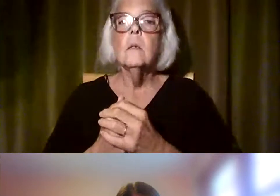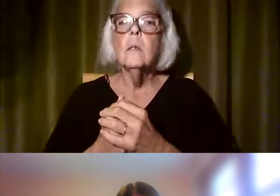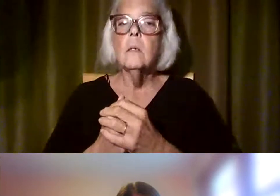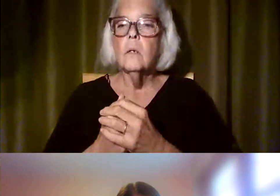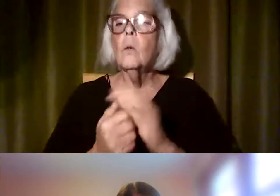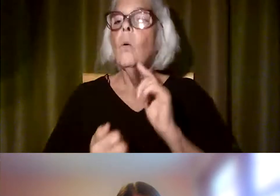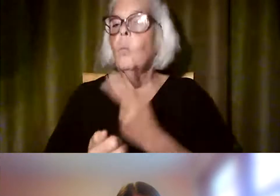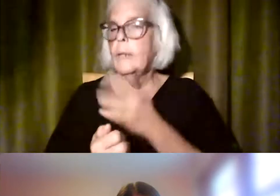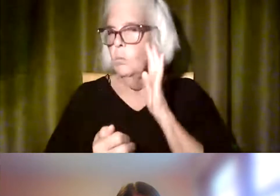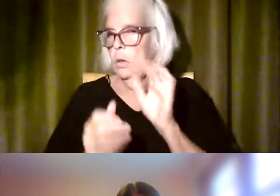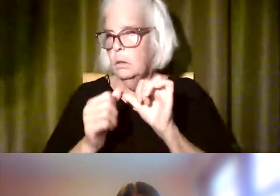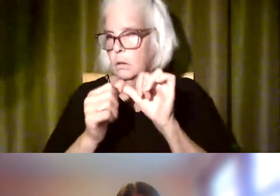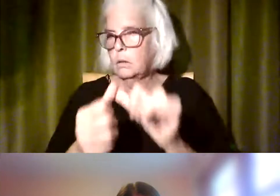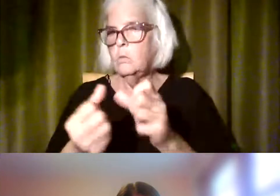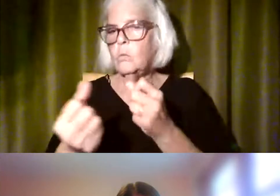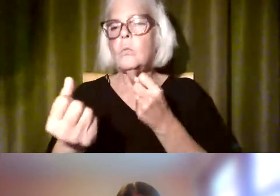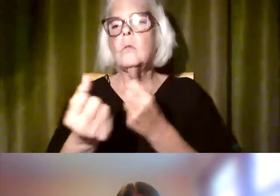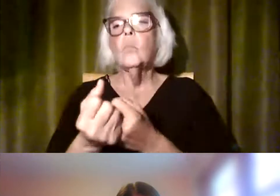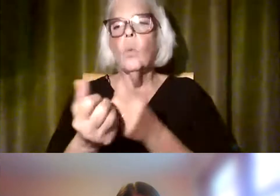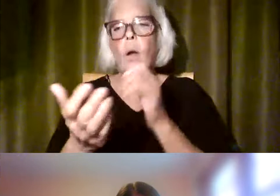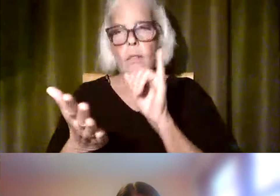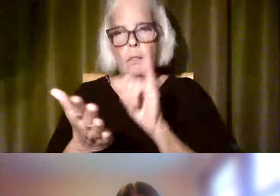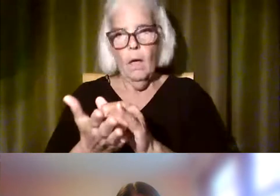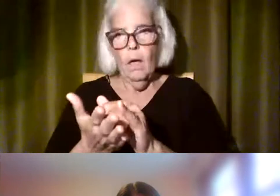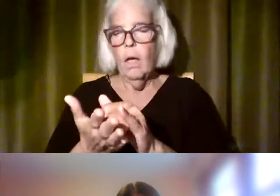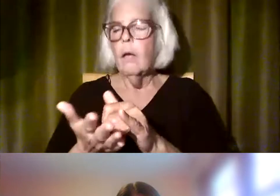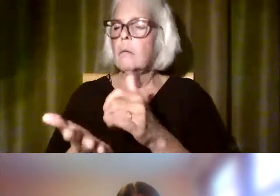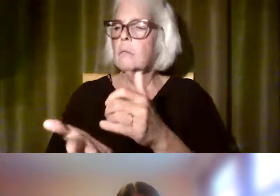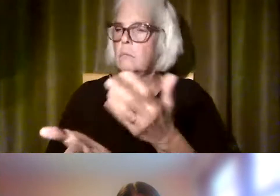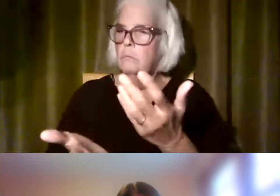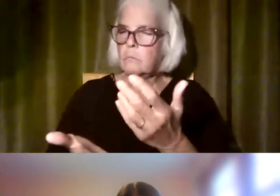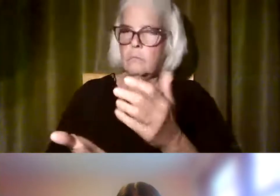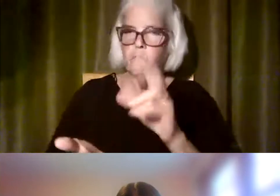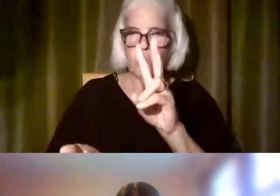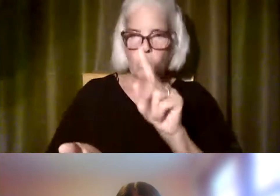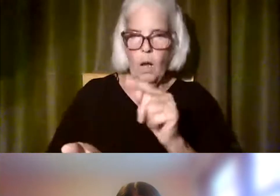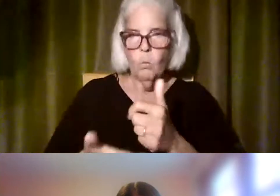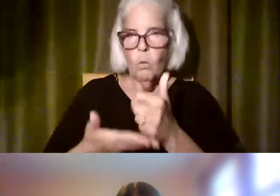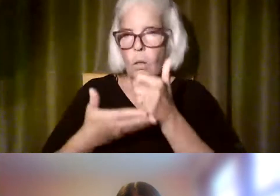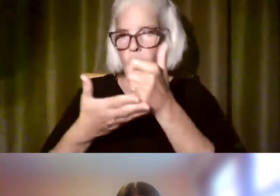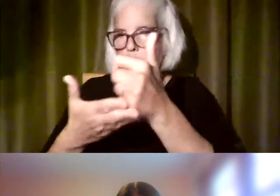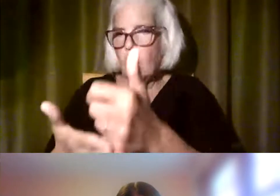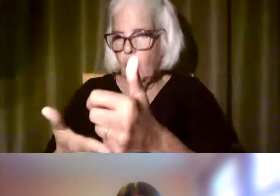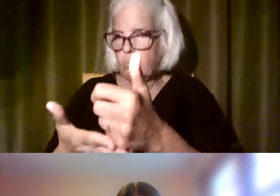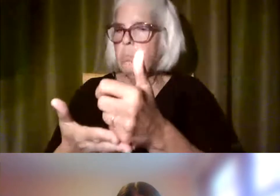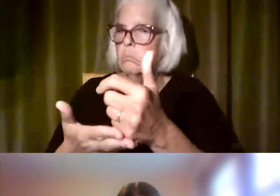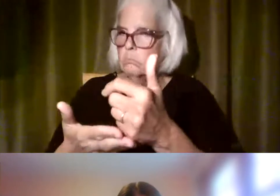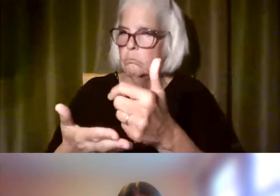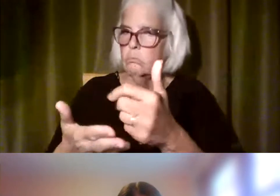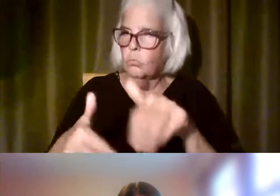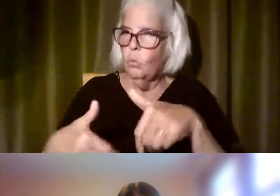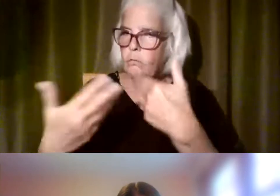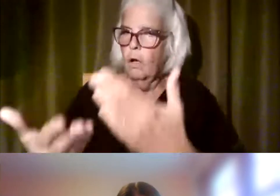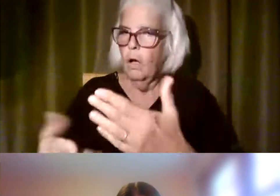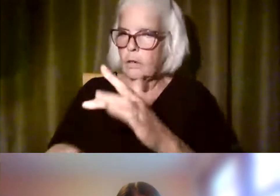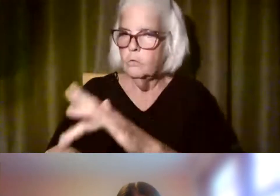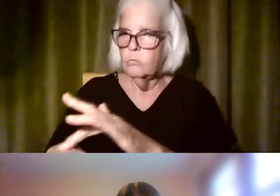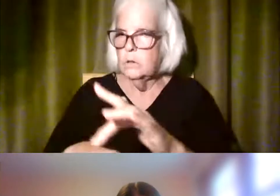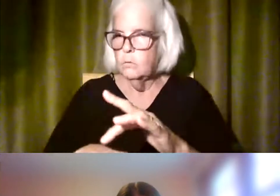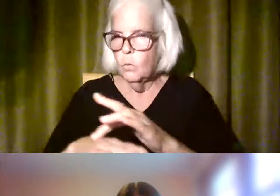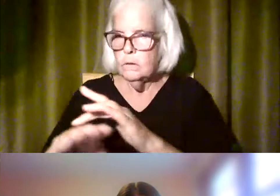long-term care facilities with resources. But for general surveillance, setting it up, I